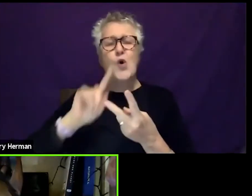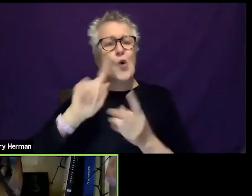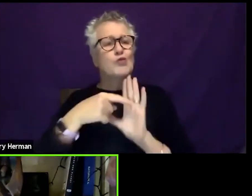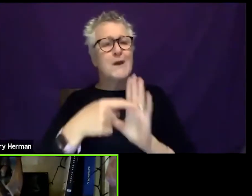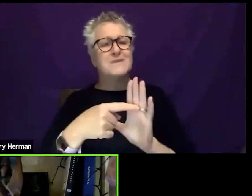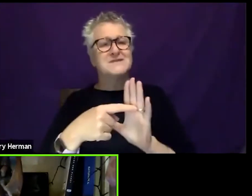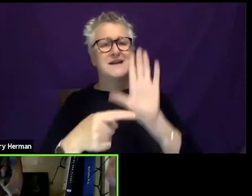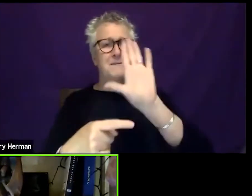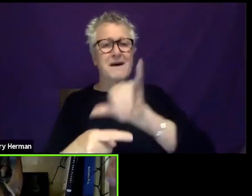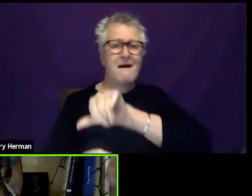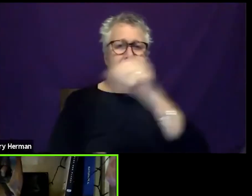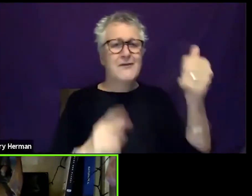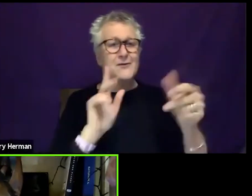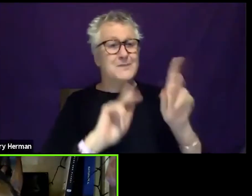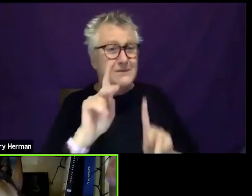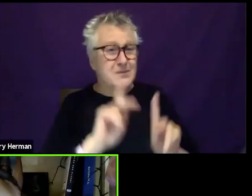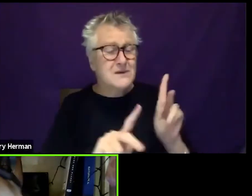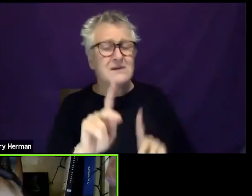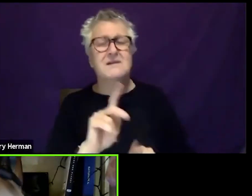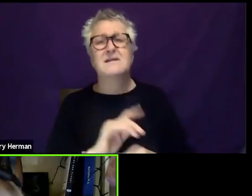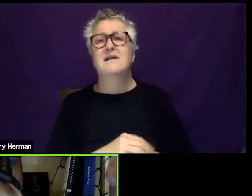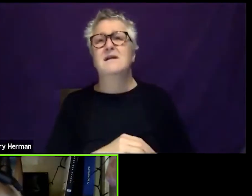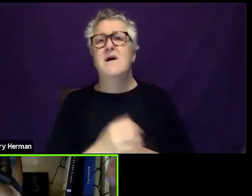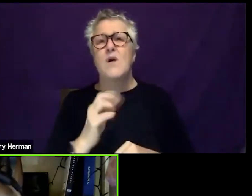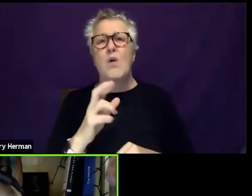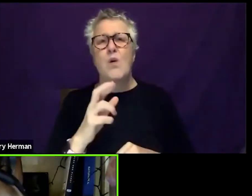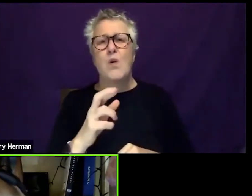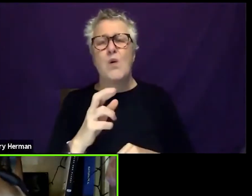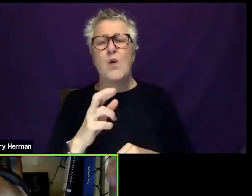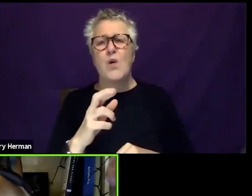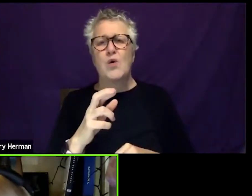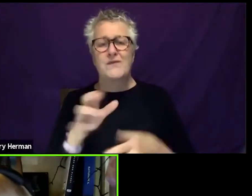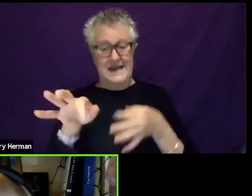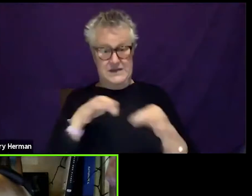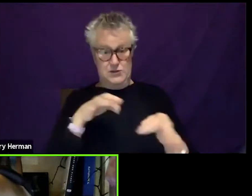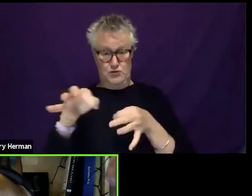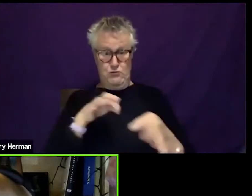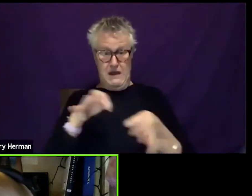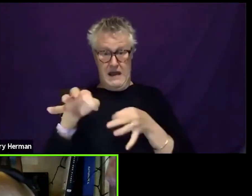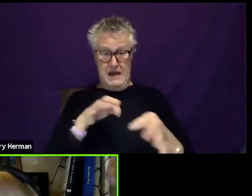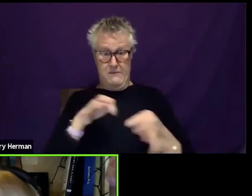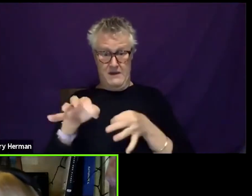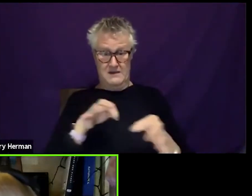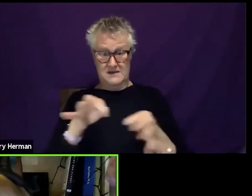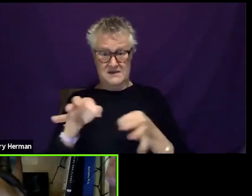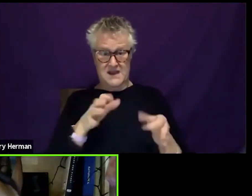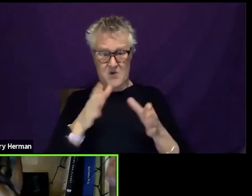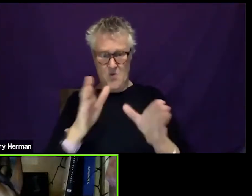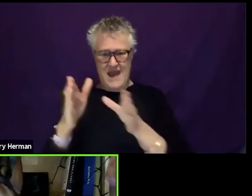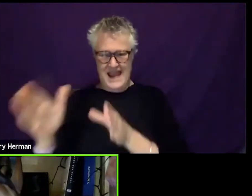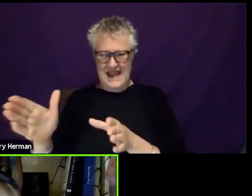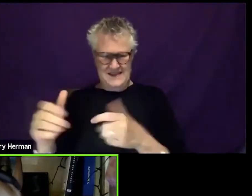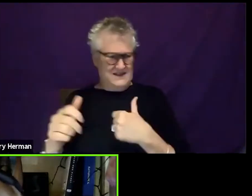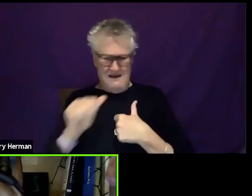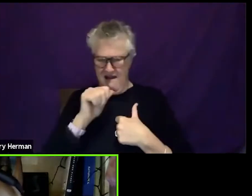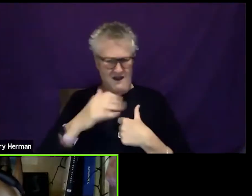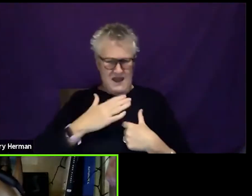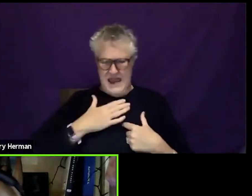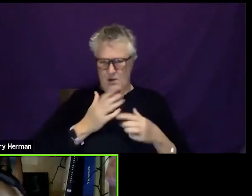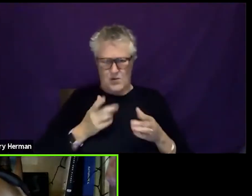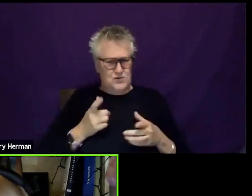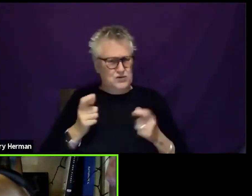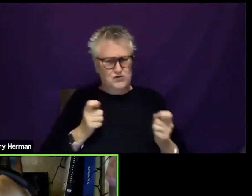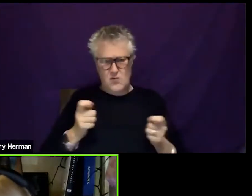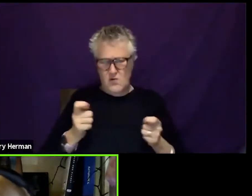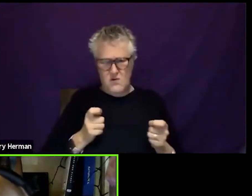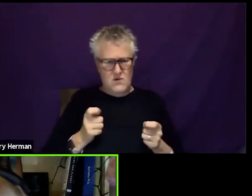we're described in ways out of our control. But actually, it's about like this movement, you know, it's owning our story